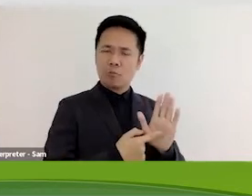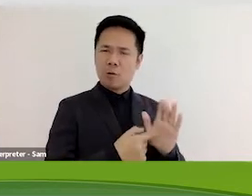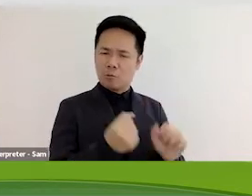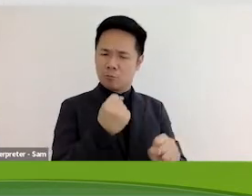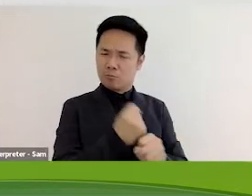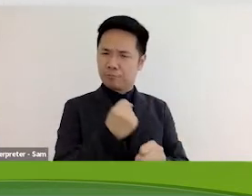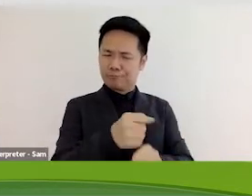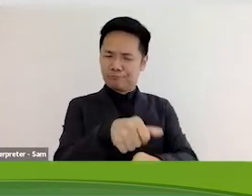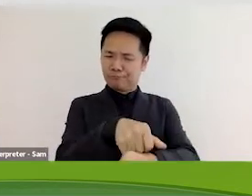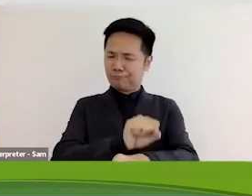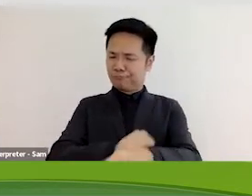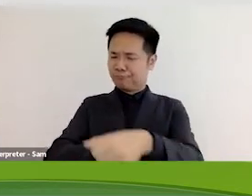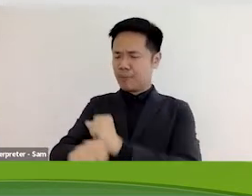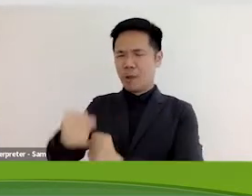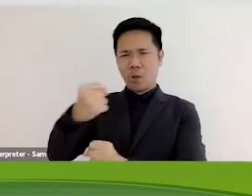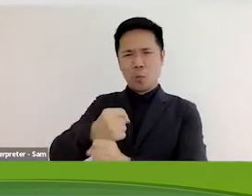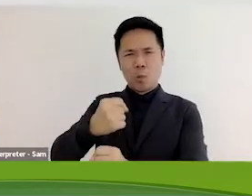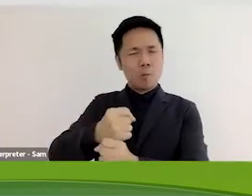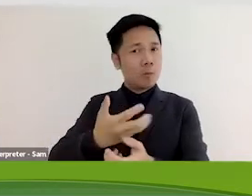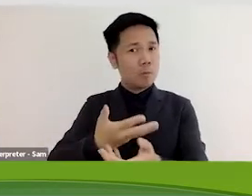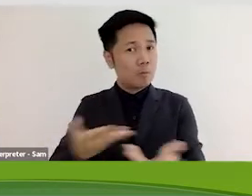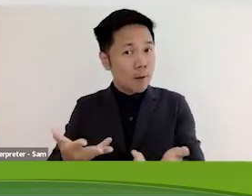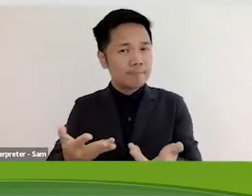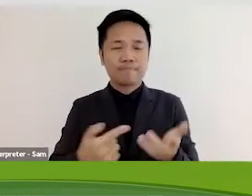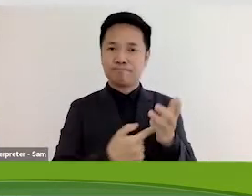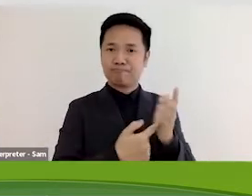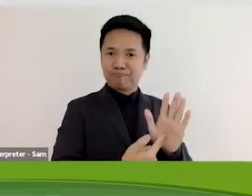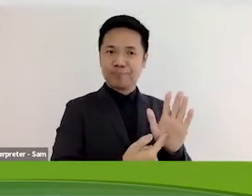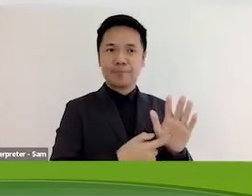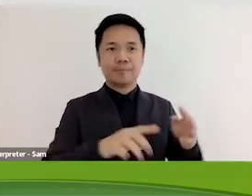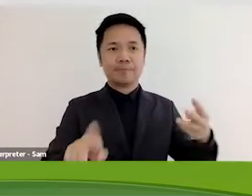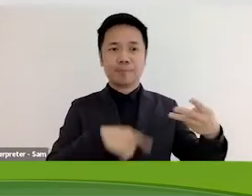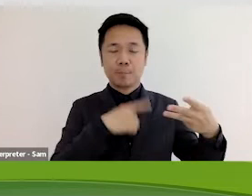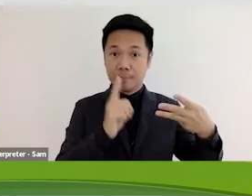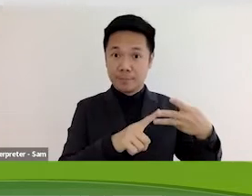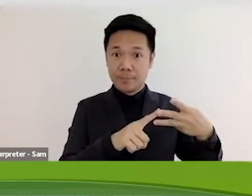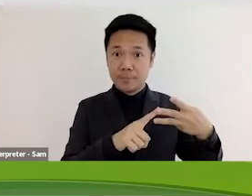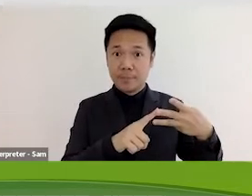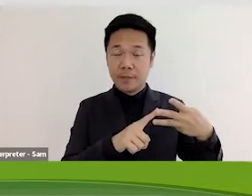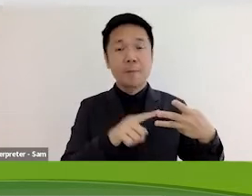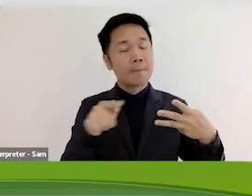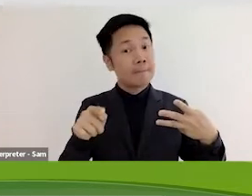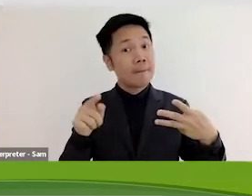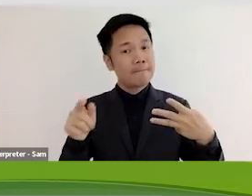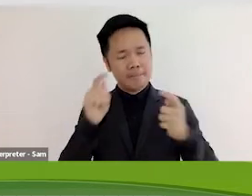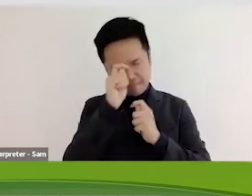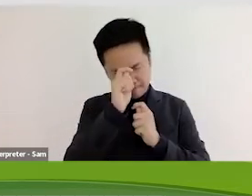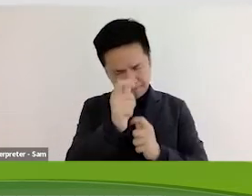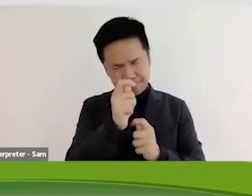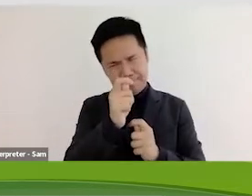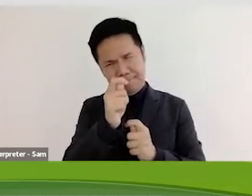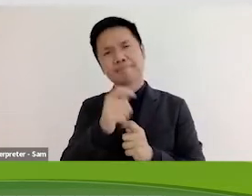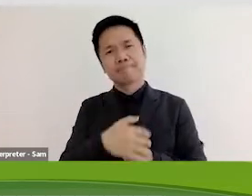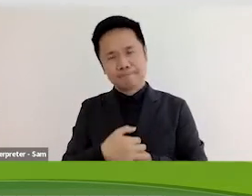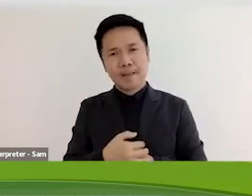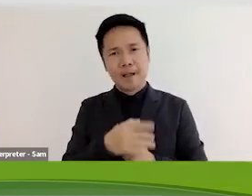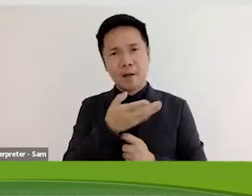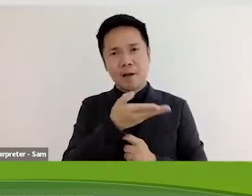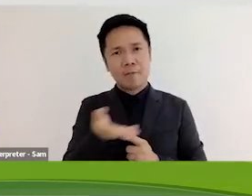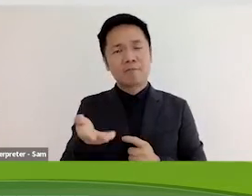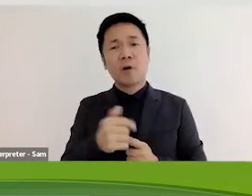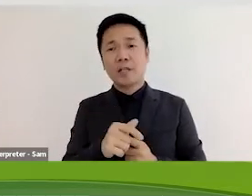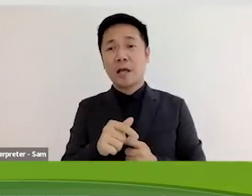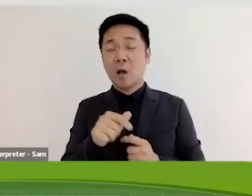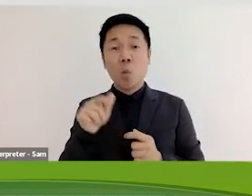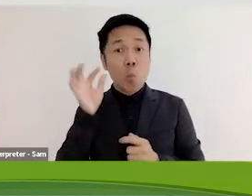those actions in the recommendations, guided by the acknowledgement of the rights and needs and priorities